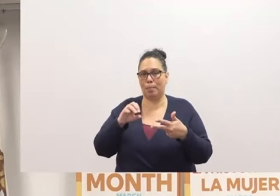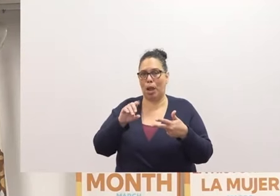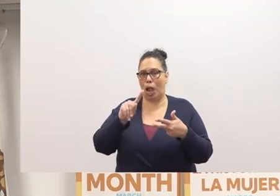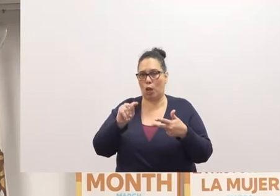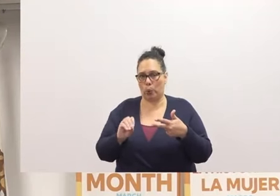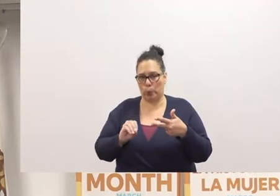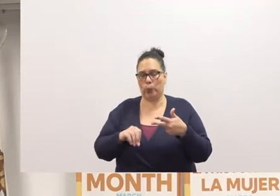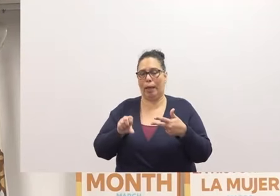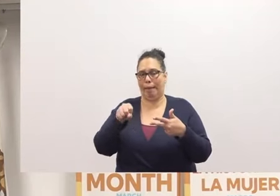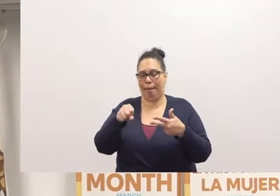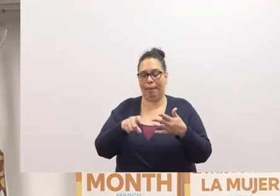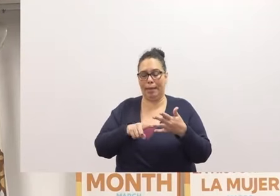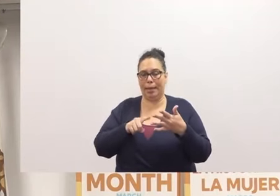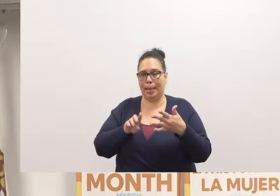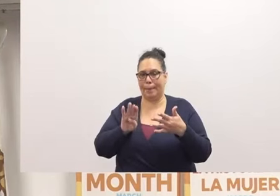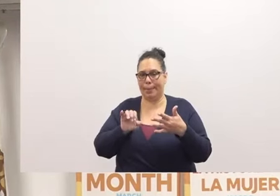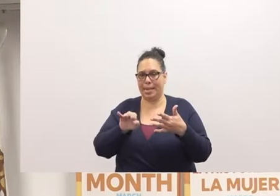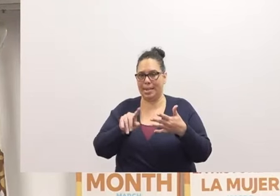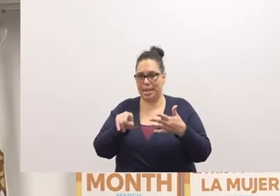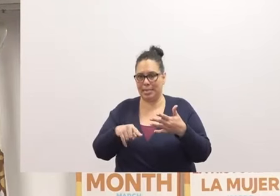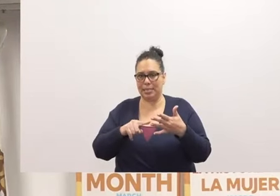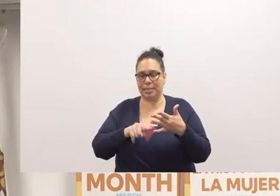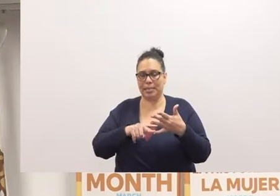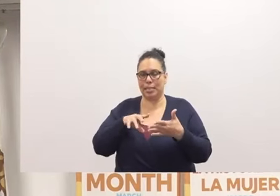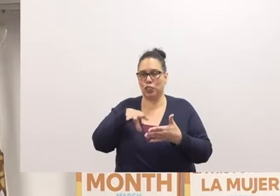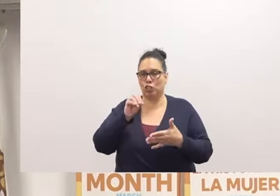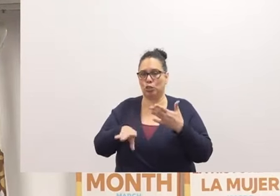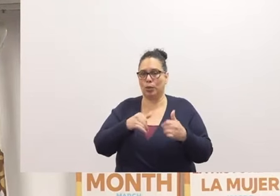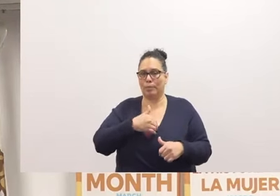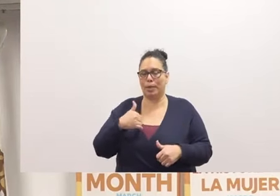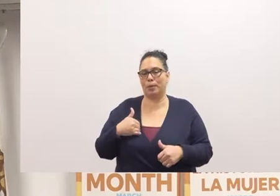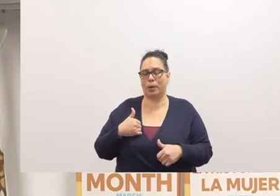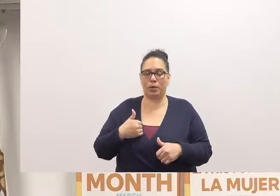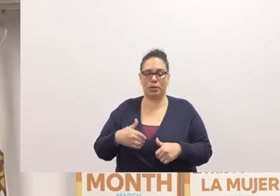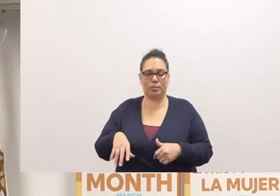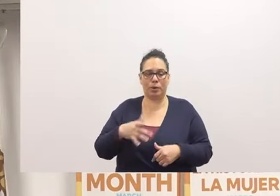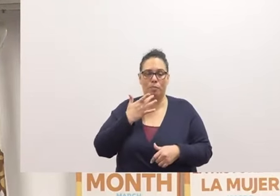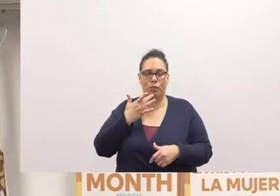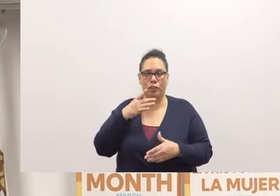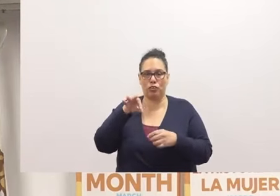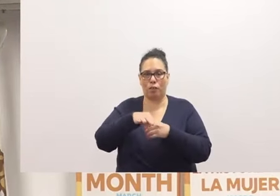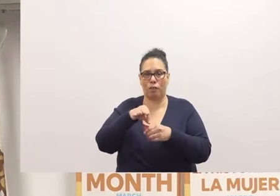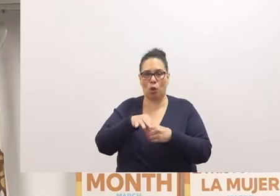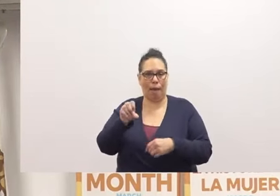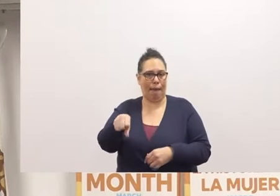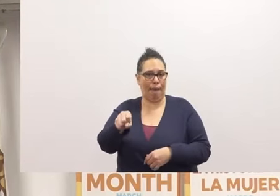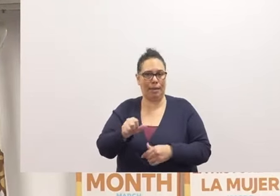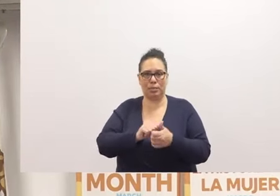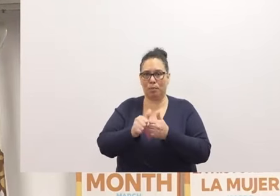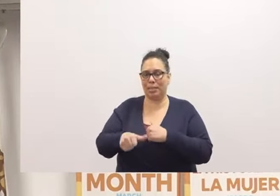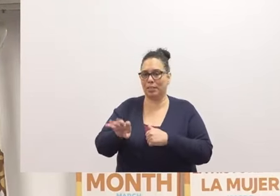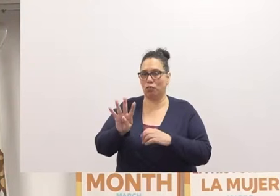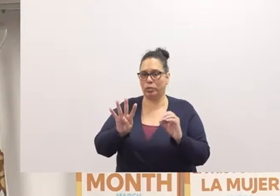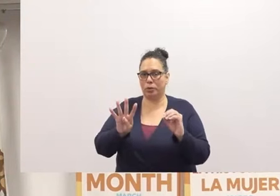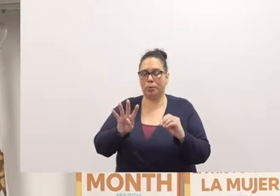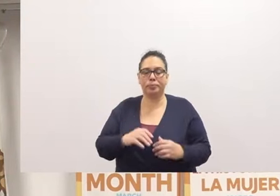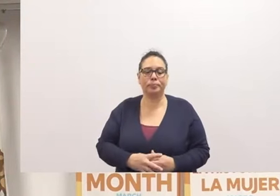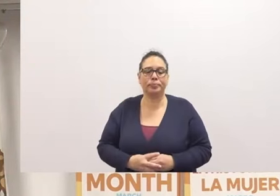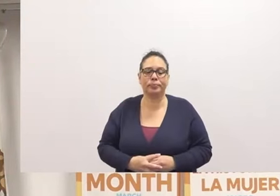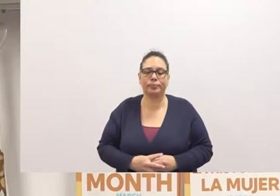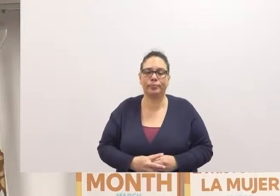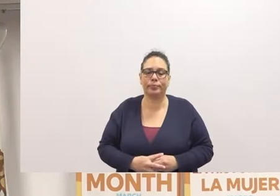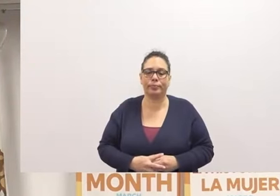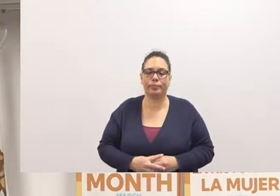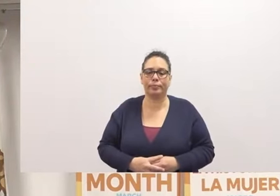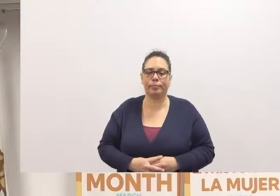Aye. Member Benitez? Aye. And student member Aguilar, preferential vote? Aye. So that passes 4-0. Thank